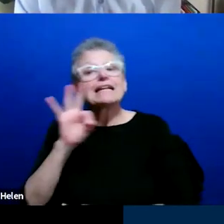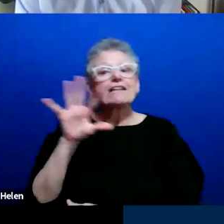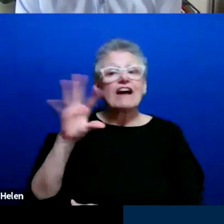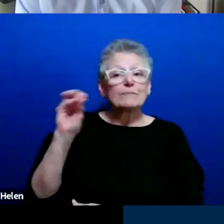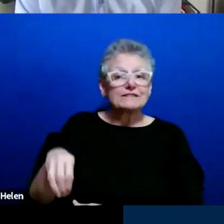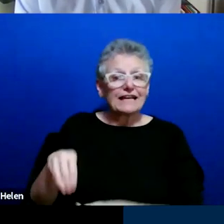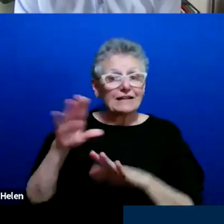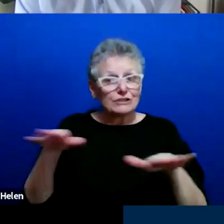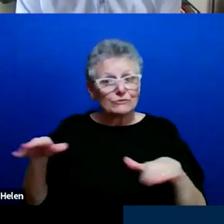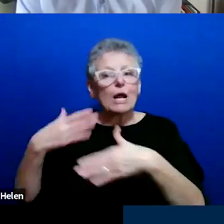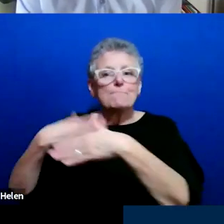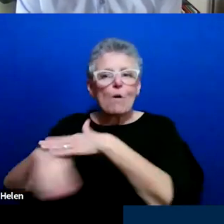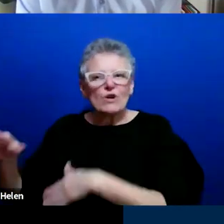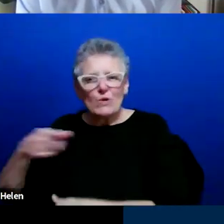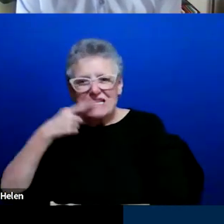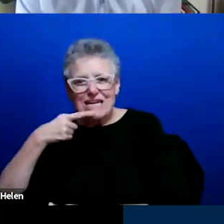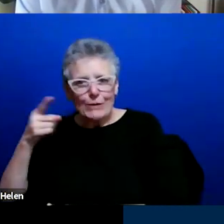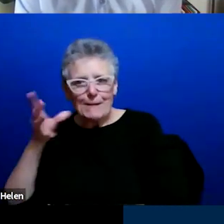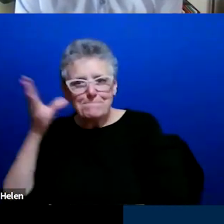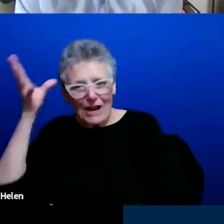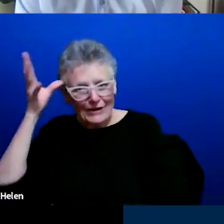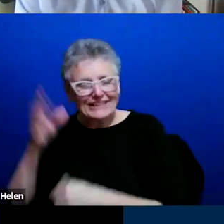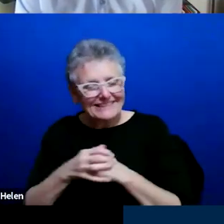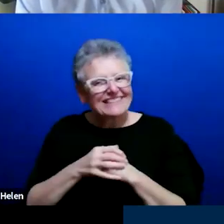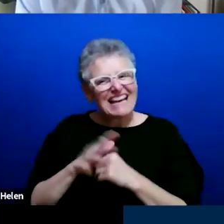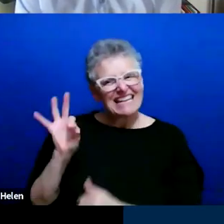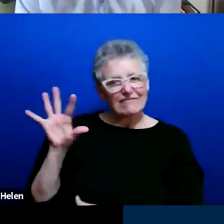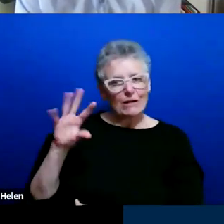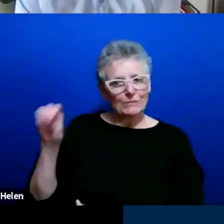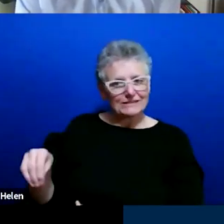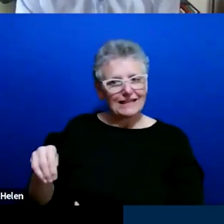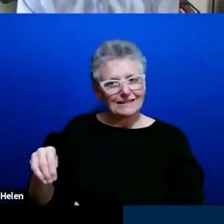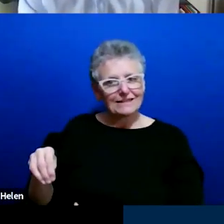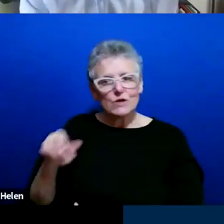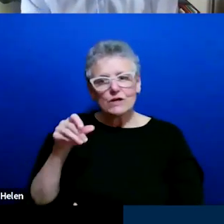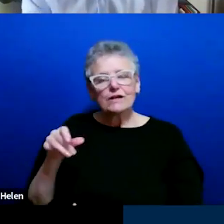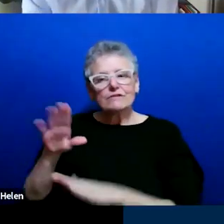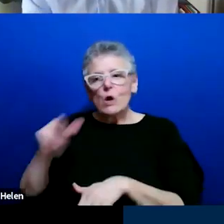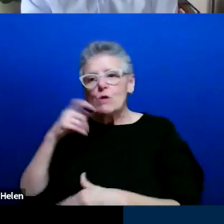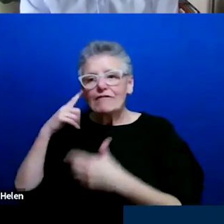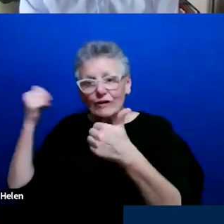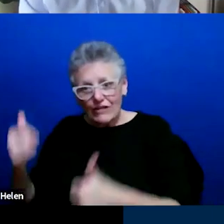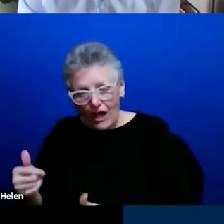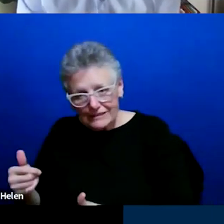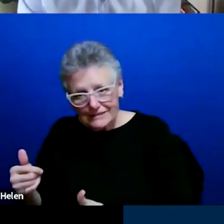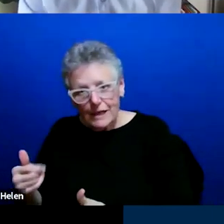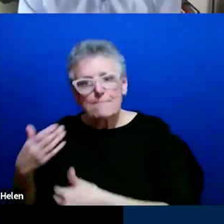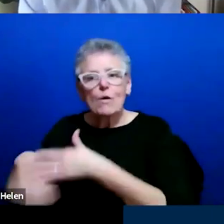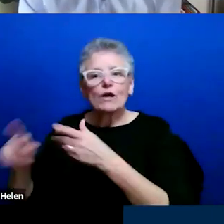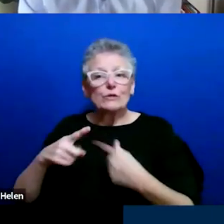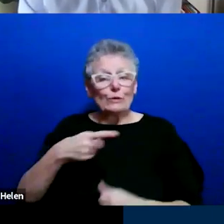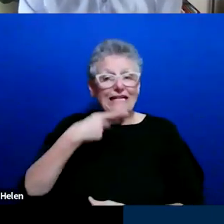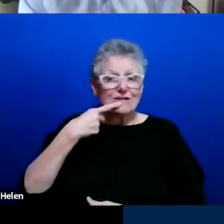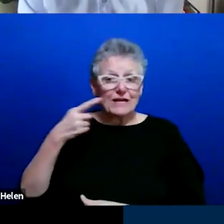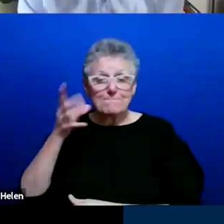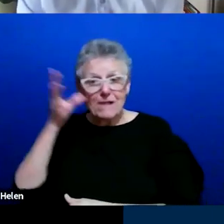with hearing loss are born to hearing parents, and the acquisition of language is likely going to be listening and spoken